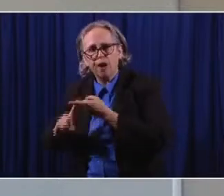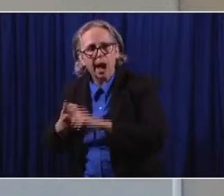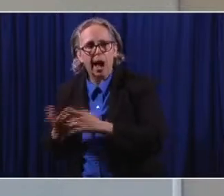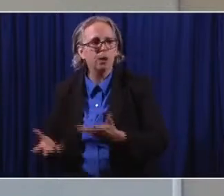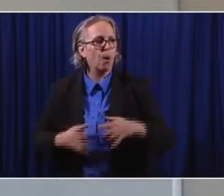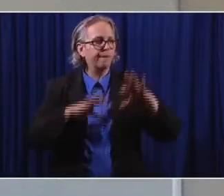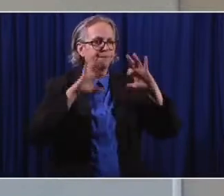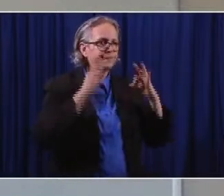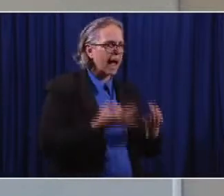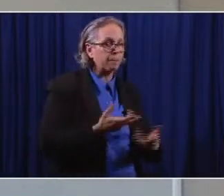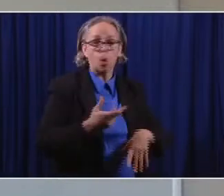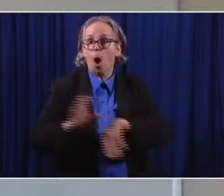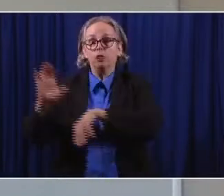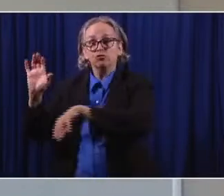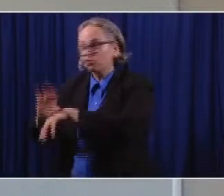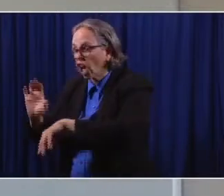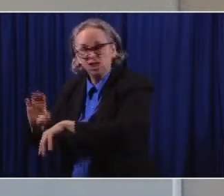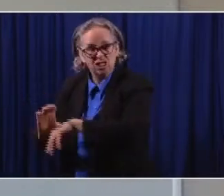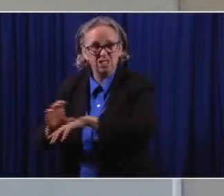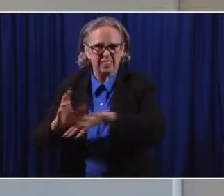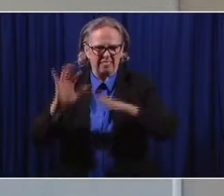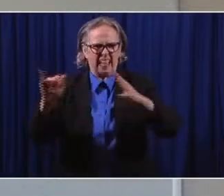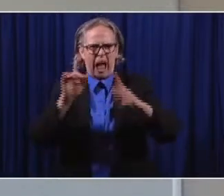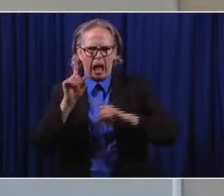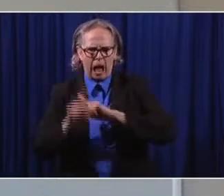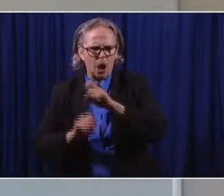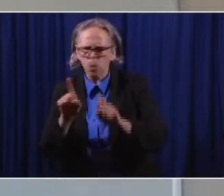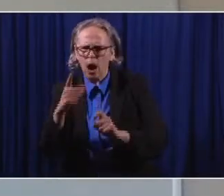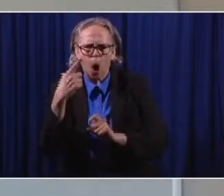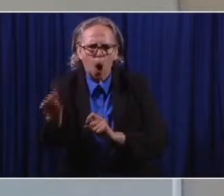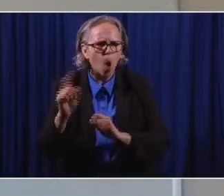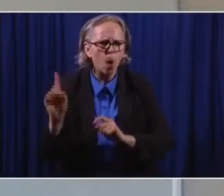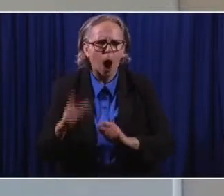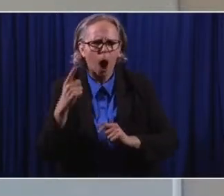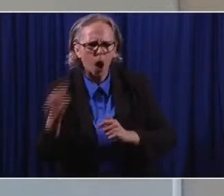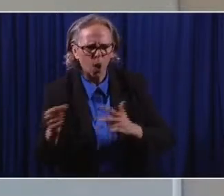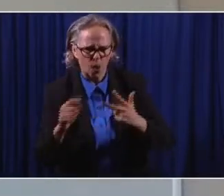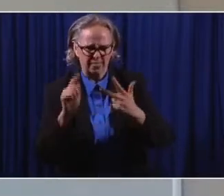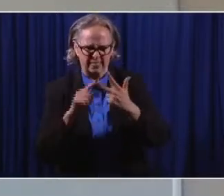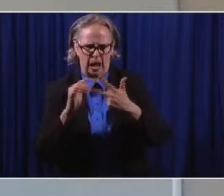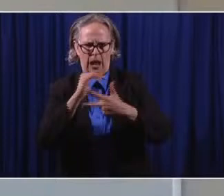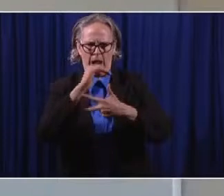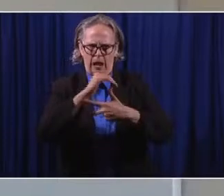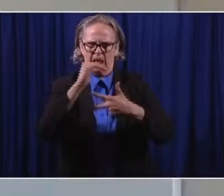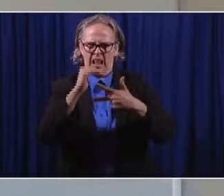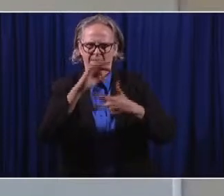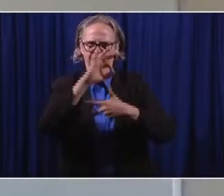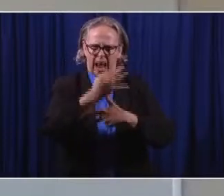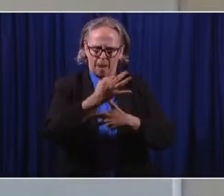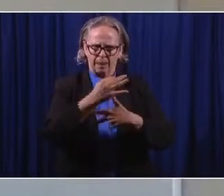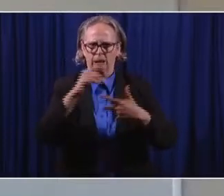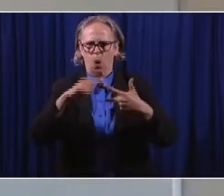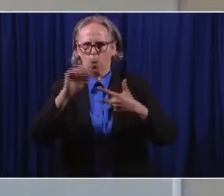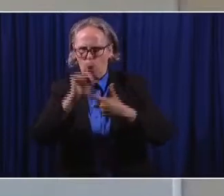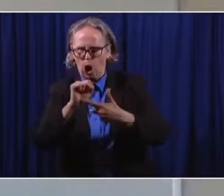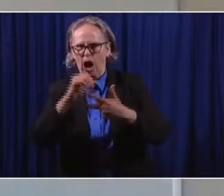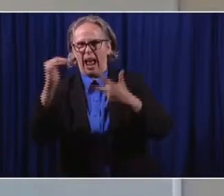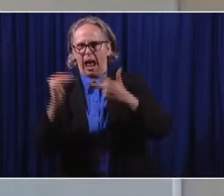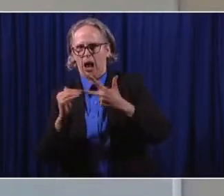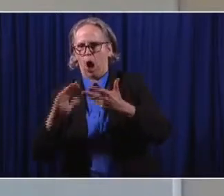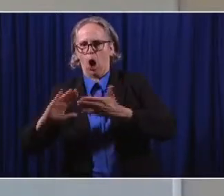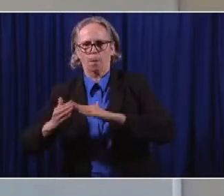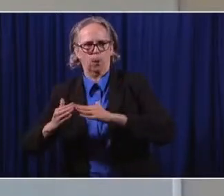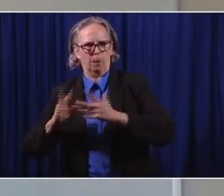churches, anything like that. So we got those 3 levels of which they could have exposed anybody. And then we